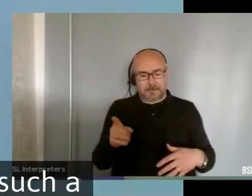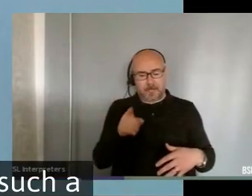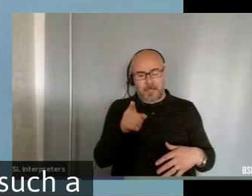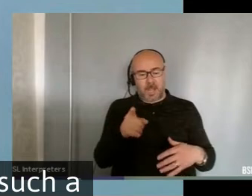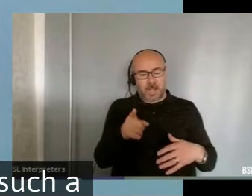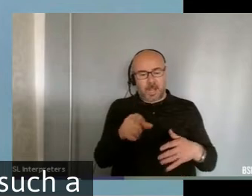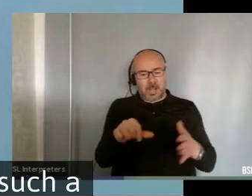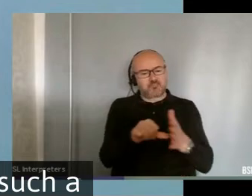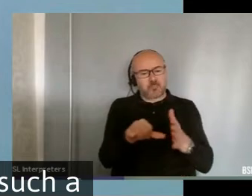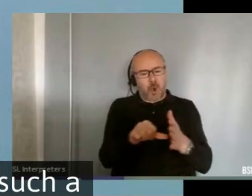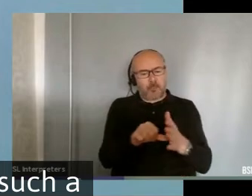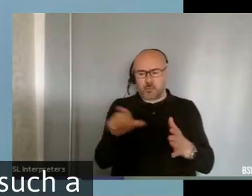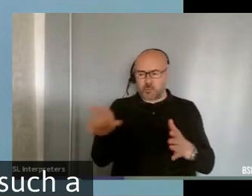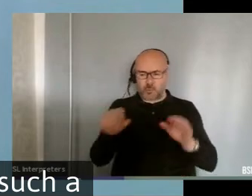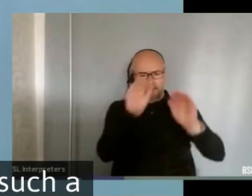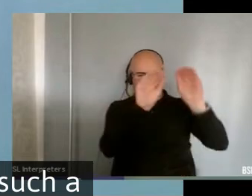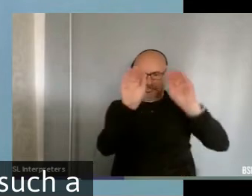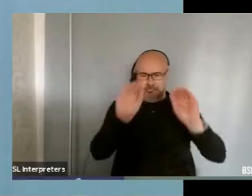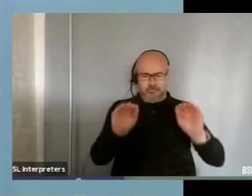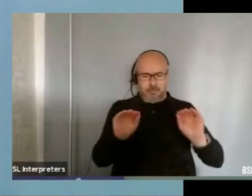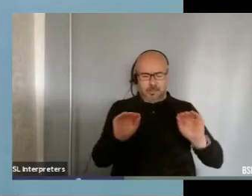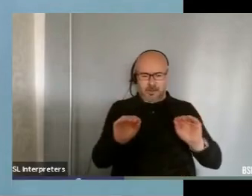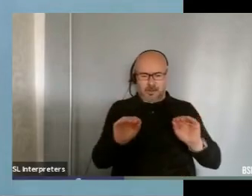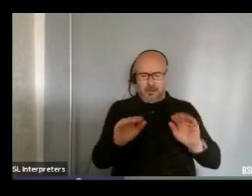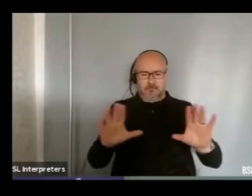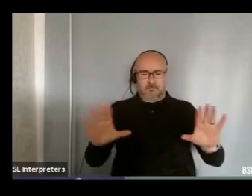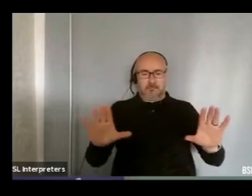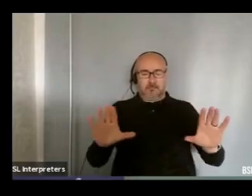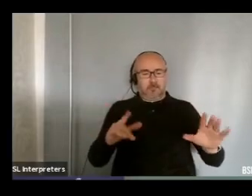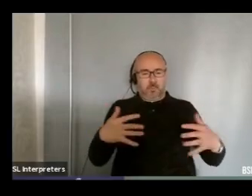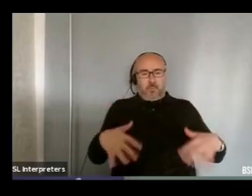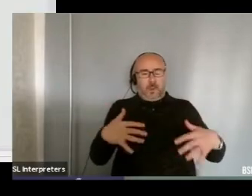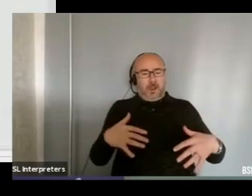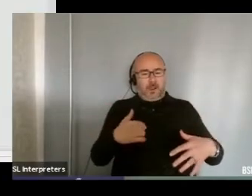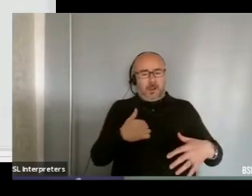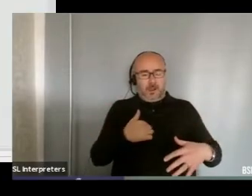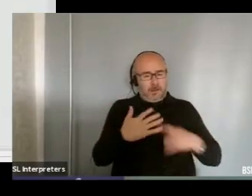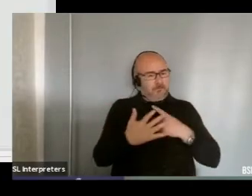way that I really am inspired by what you're doing. I'm going